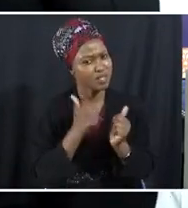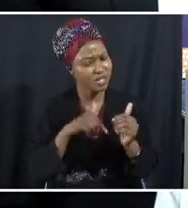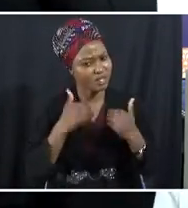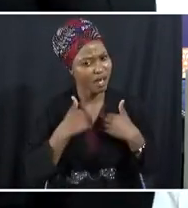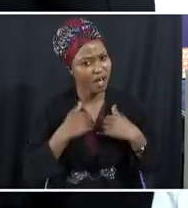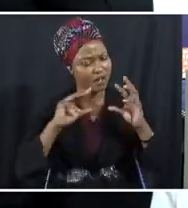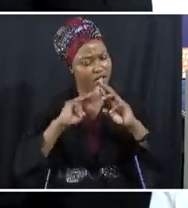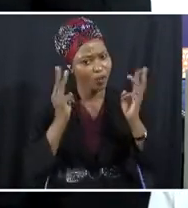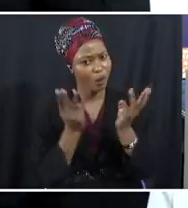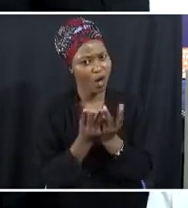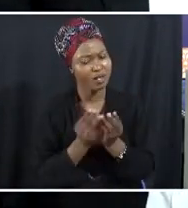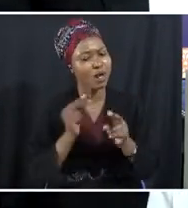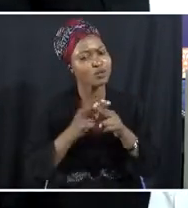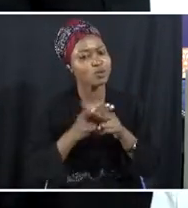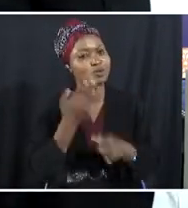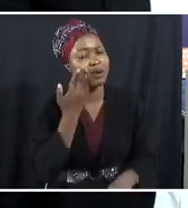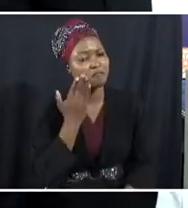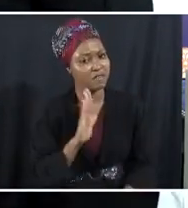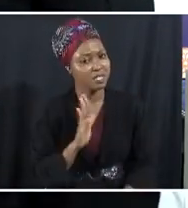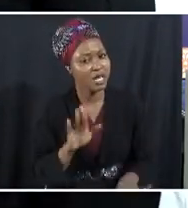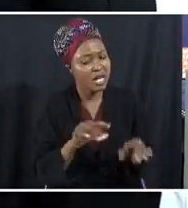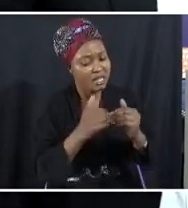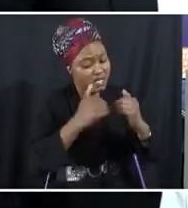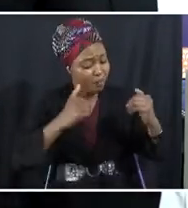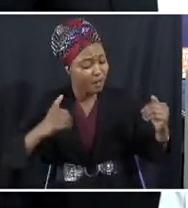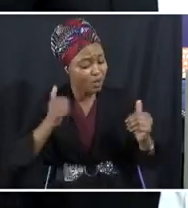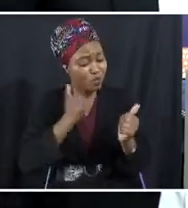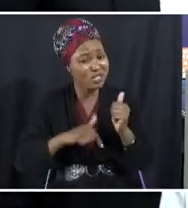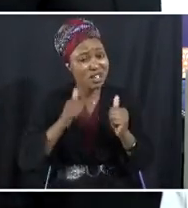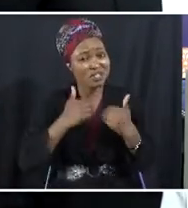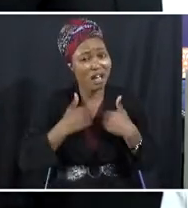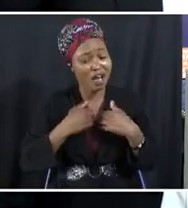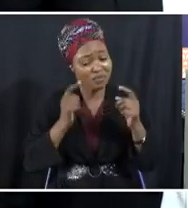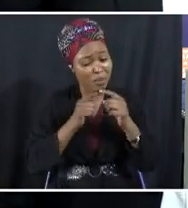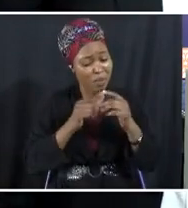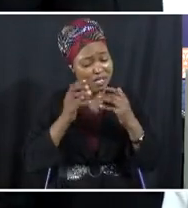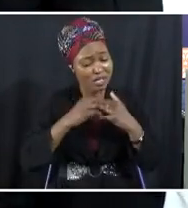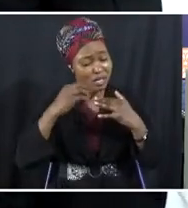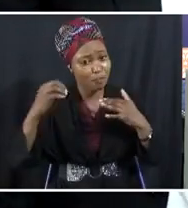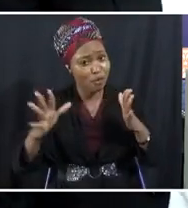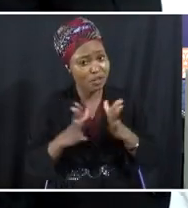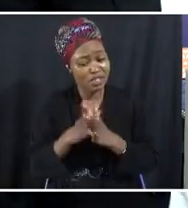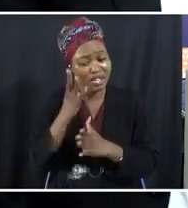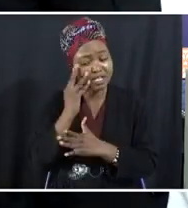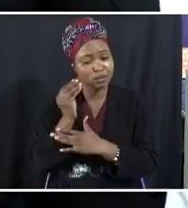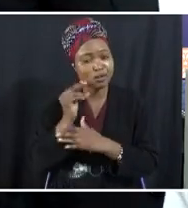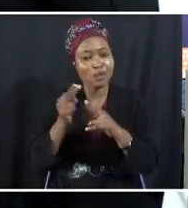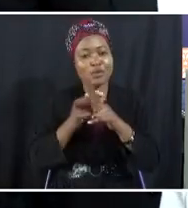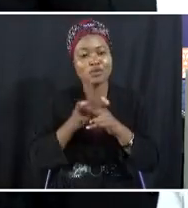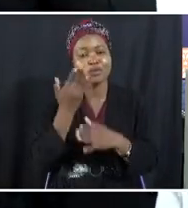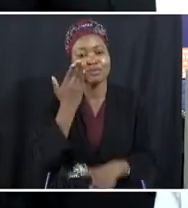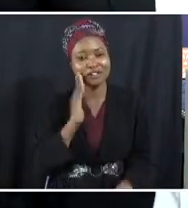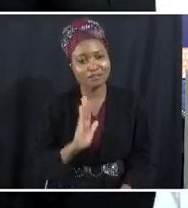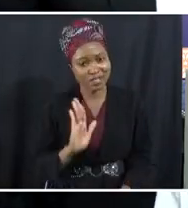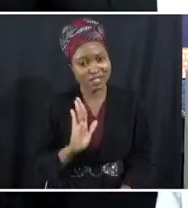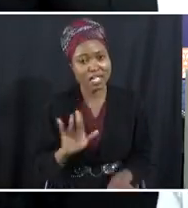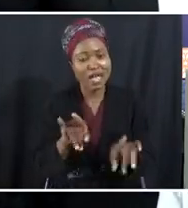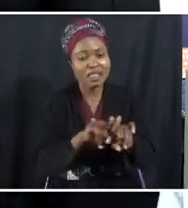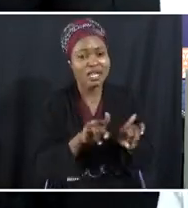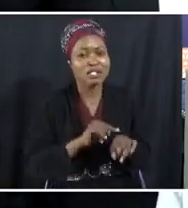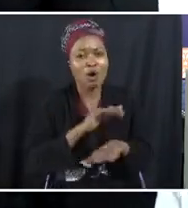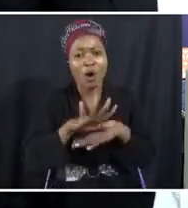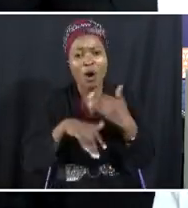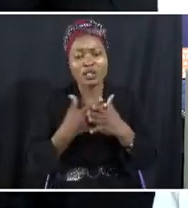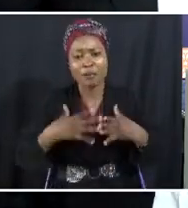this world will soon be over. The separations, the painful divorce experiences will soon be over. That those who